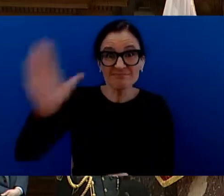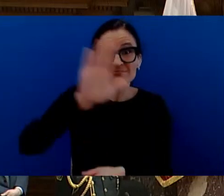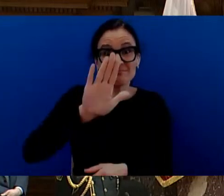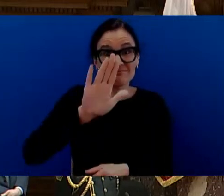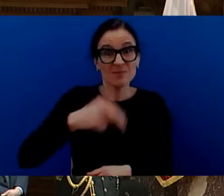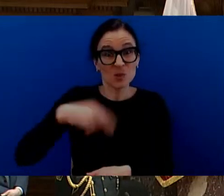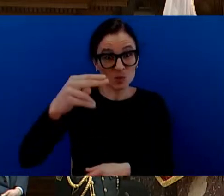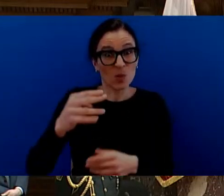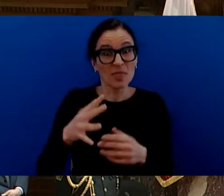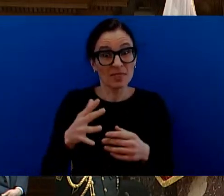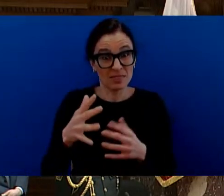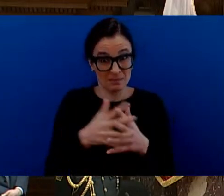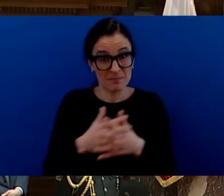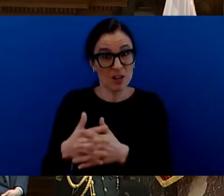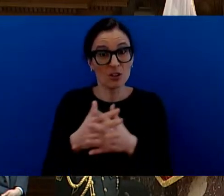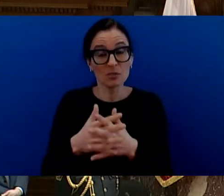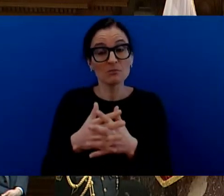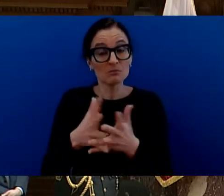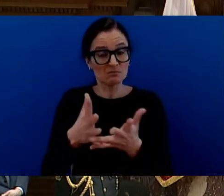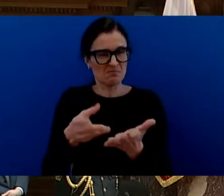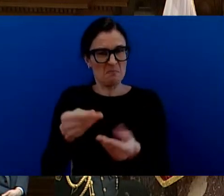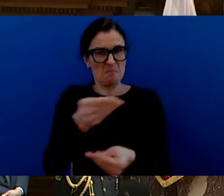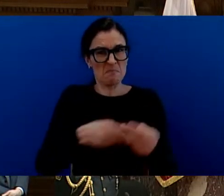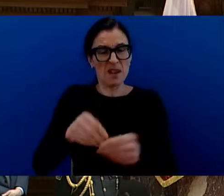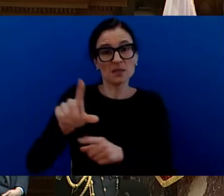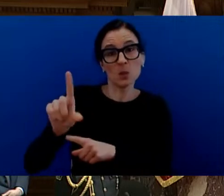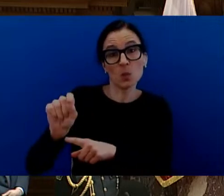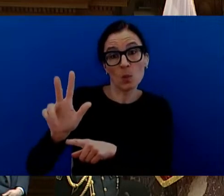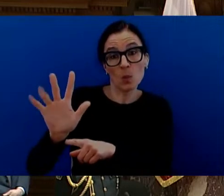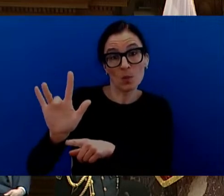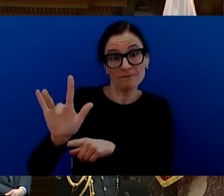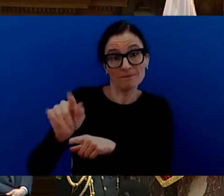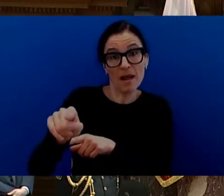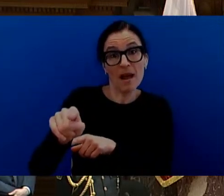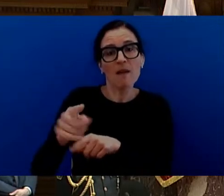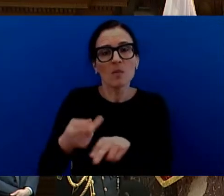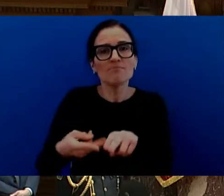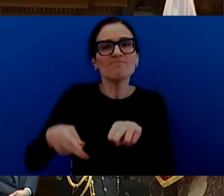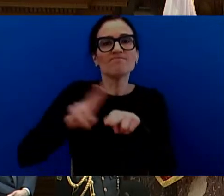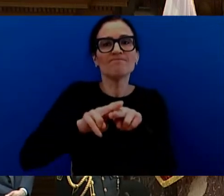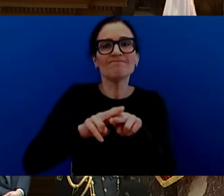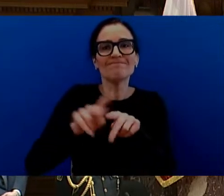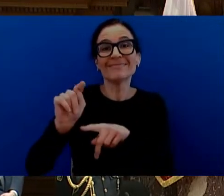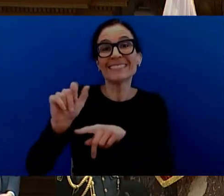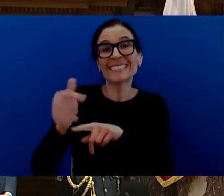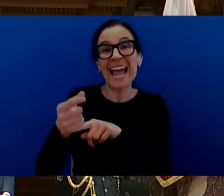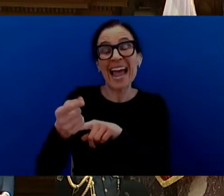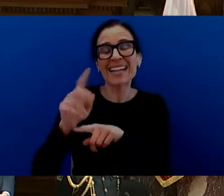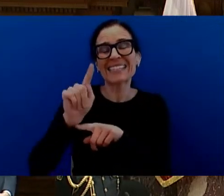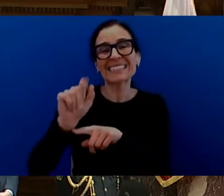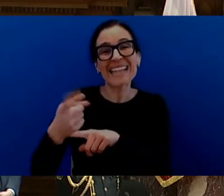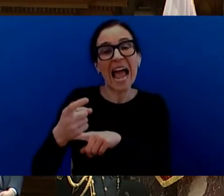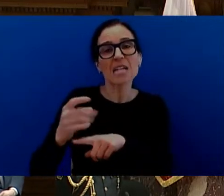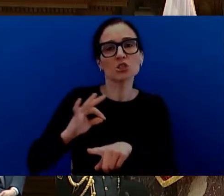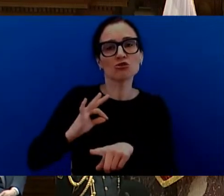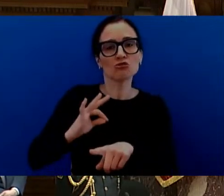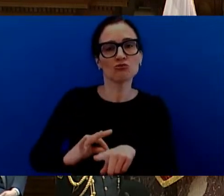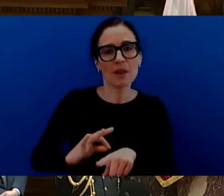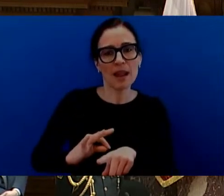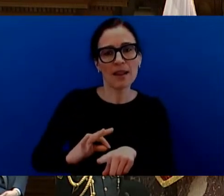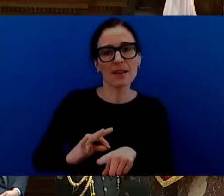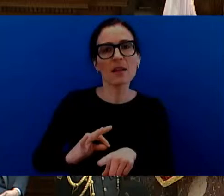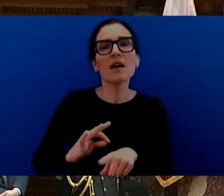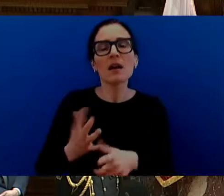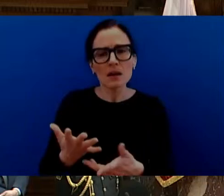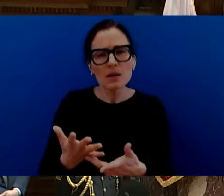province remains a destination of choice for filmmakers in Canada and around the globe, while employing BC's